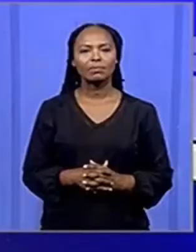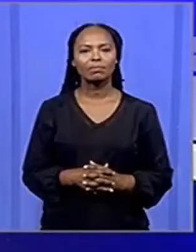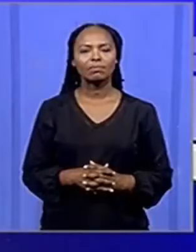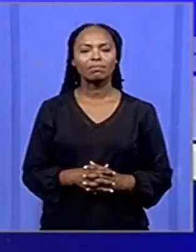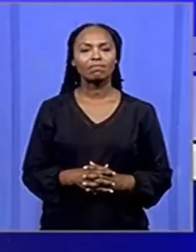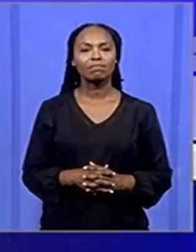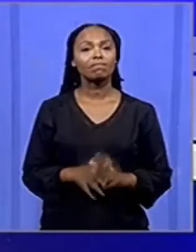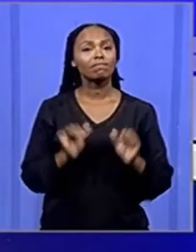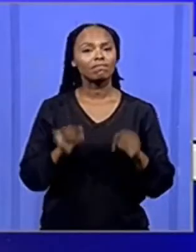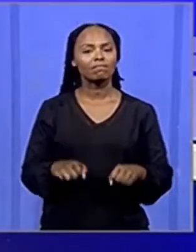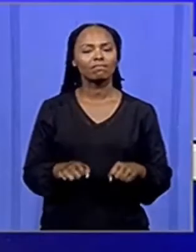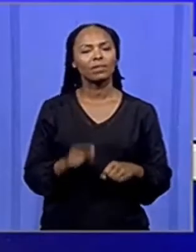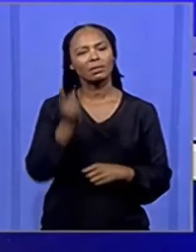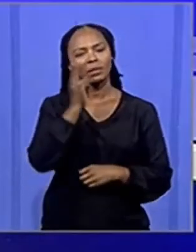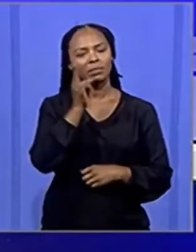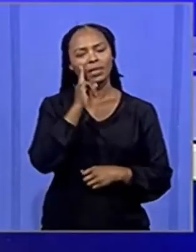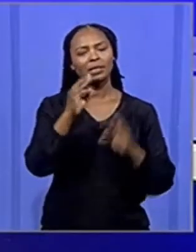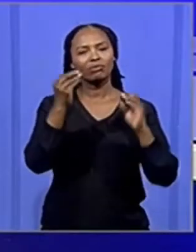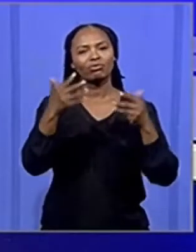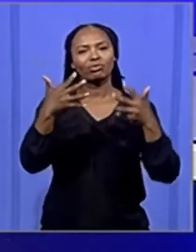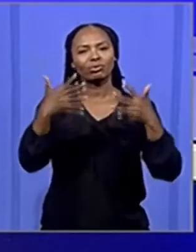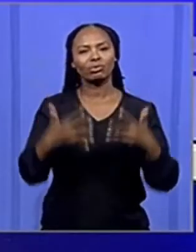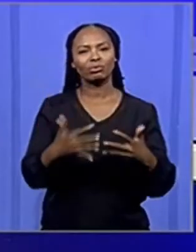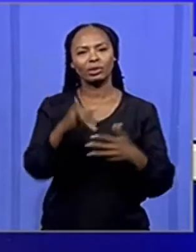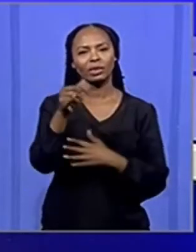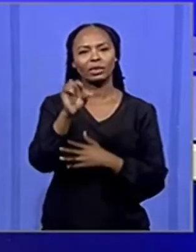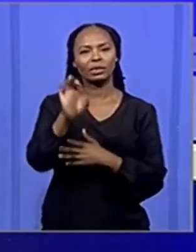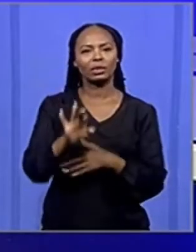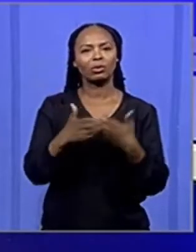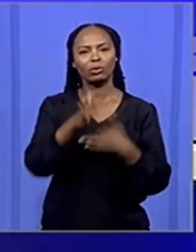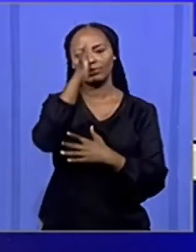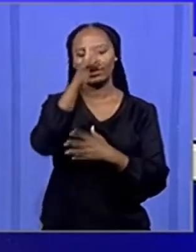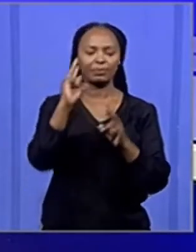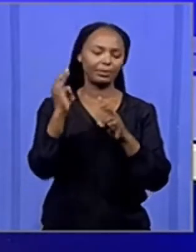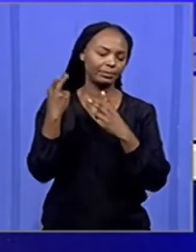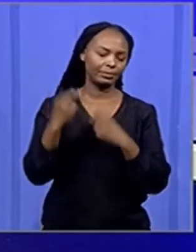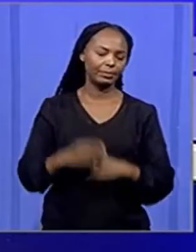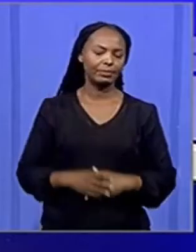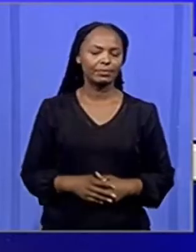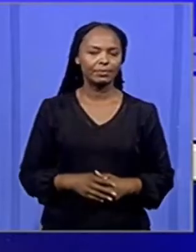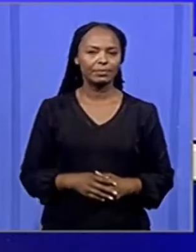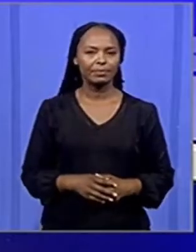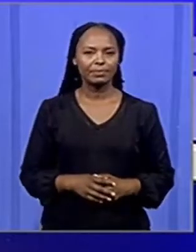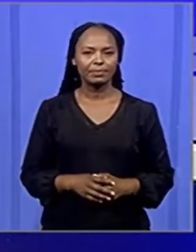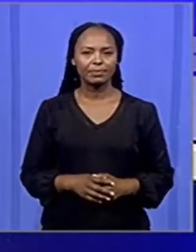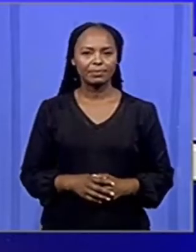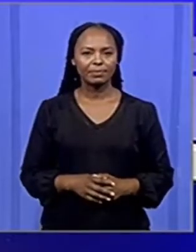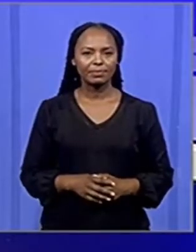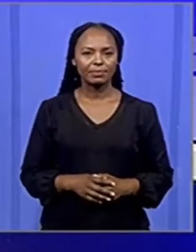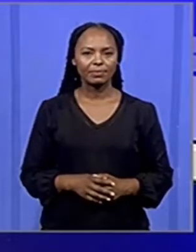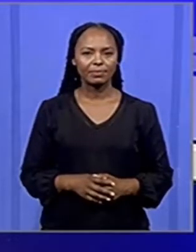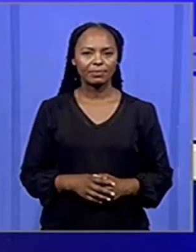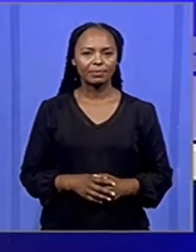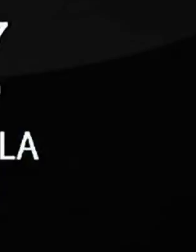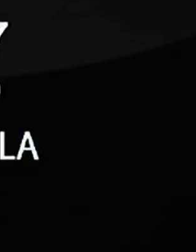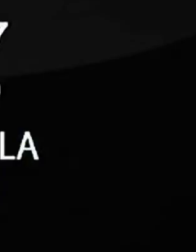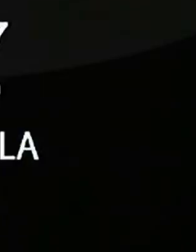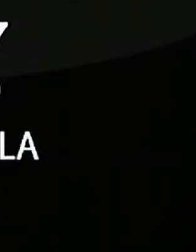Bjale a re boneng ka boripana gore mebaraka e be eme bjang ge JSE e tswalela pijana ka iri ya bohlano.